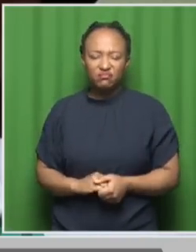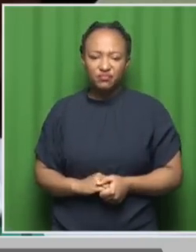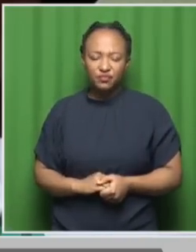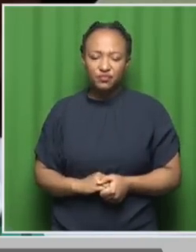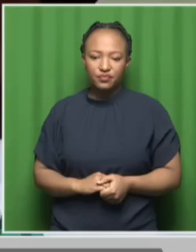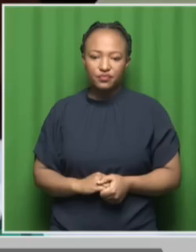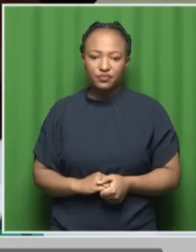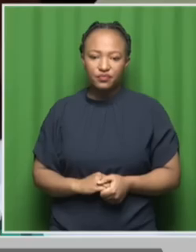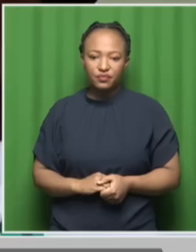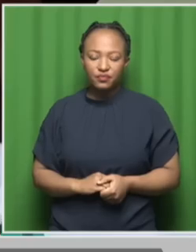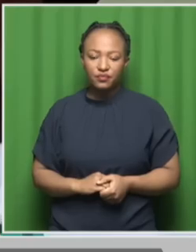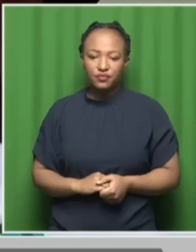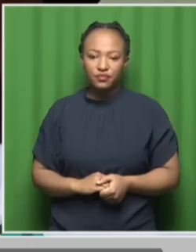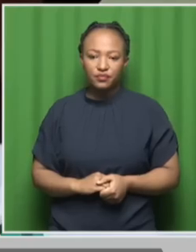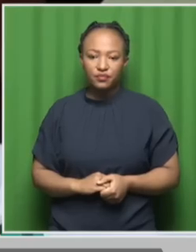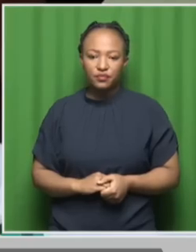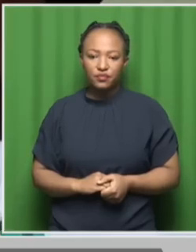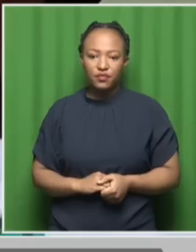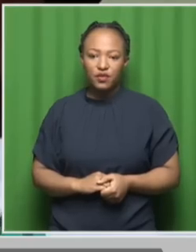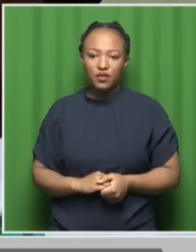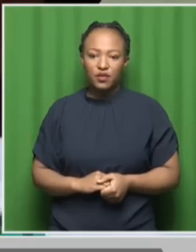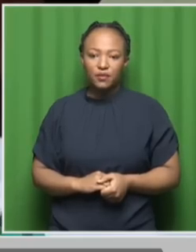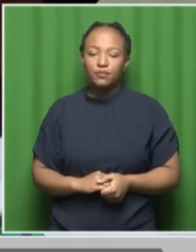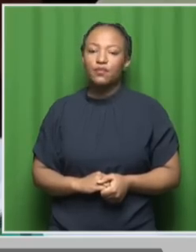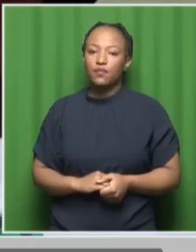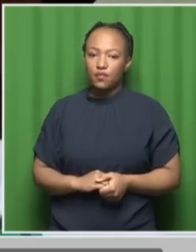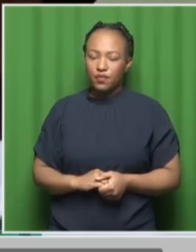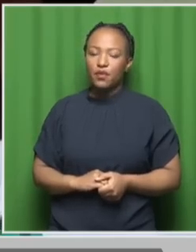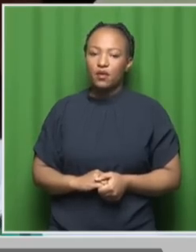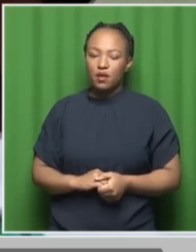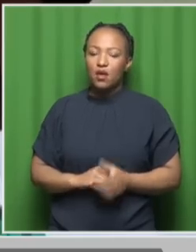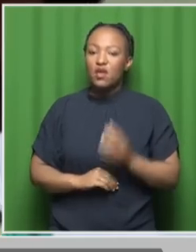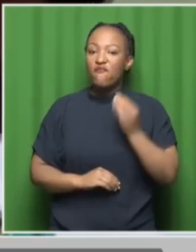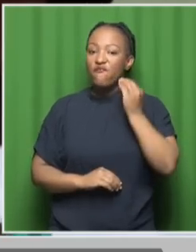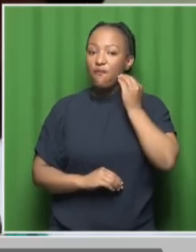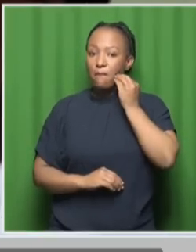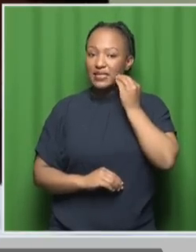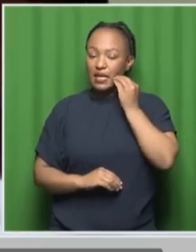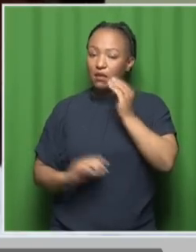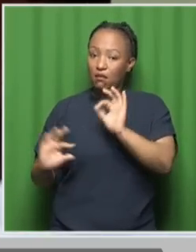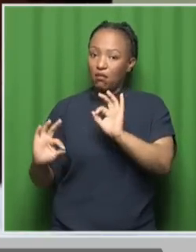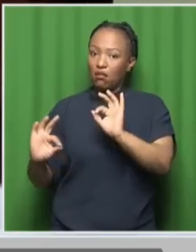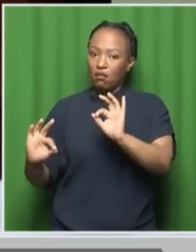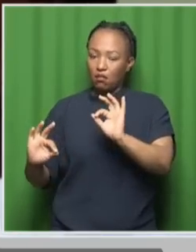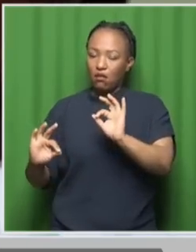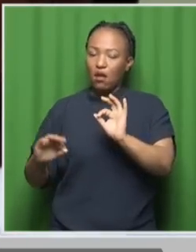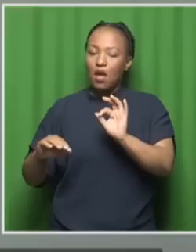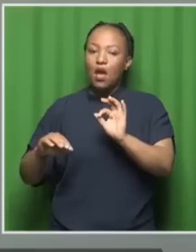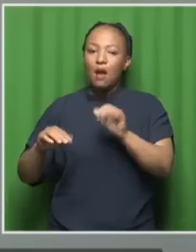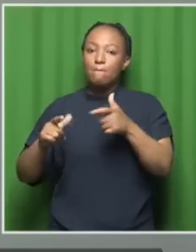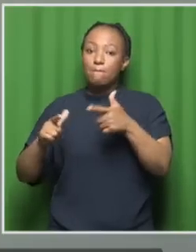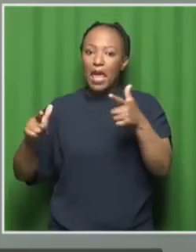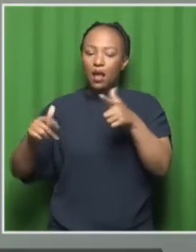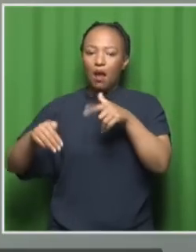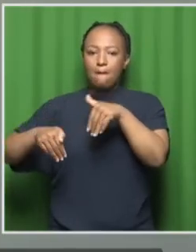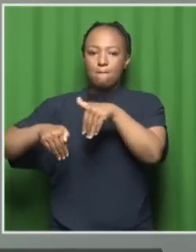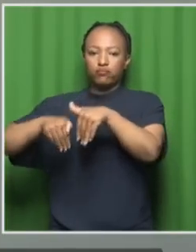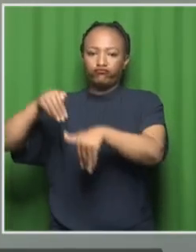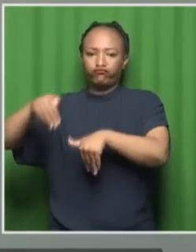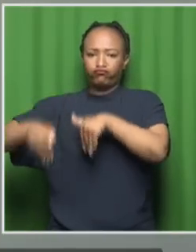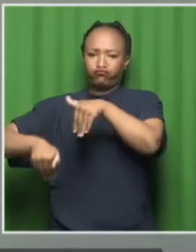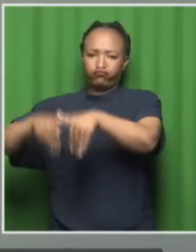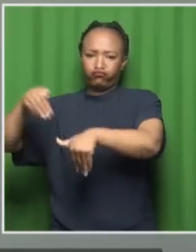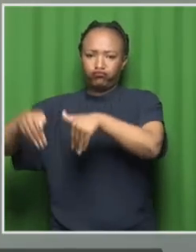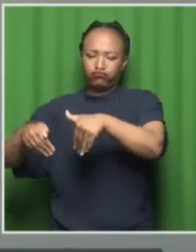So the information was correct. The only mining that's permitted in South Africa is so-called large-scale mining, and then mining that